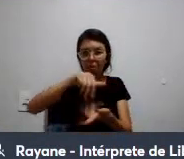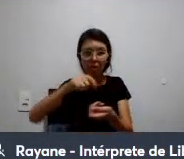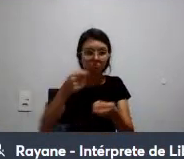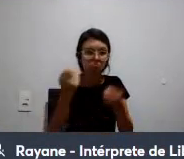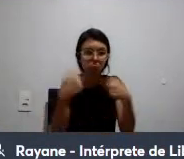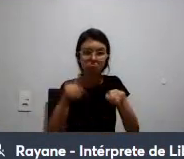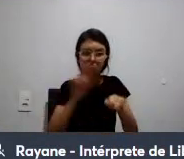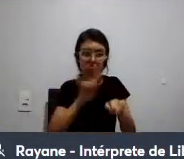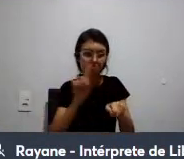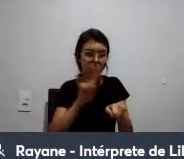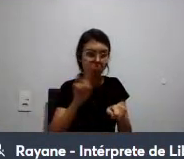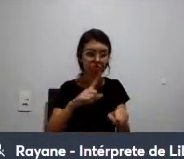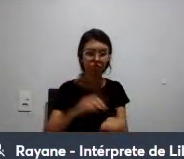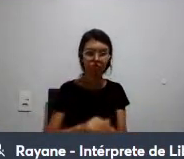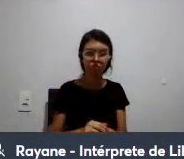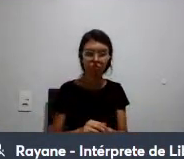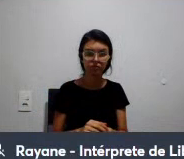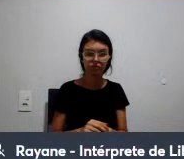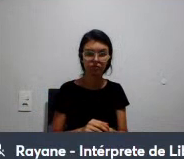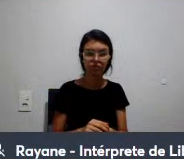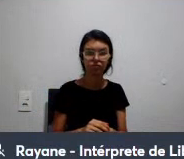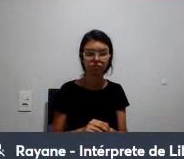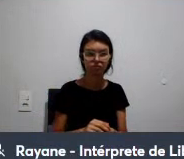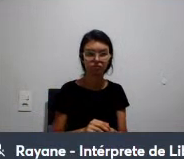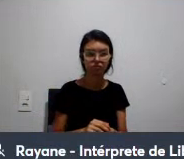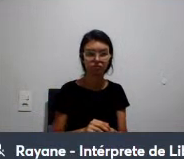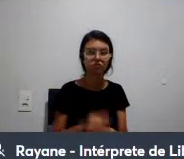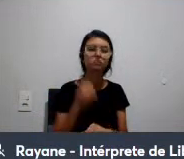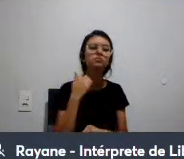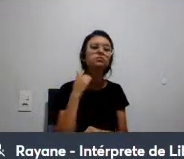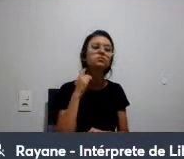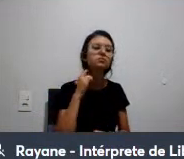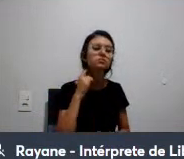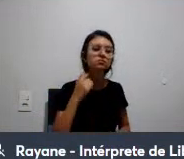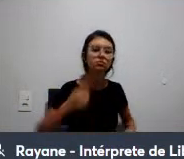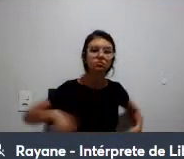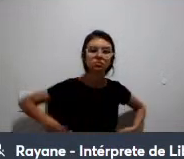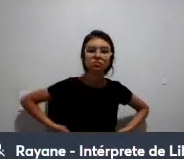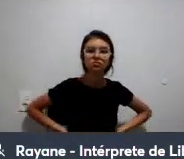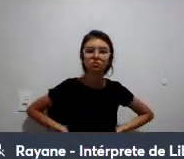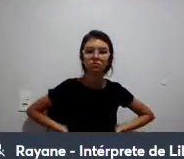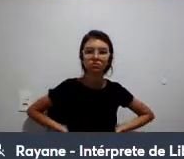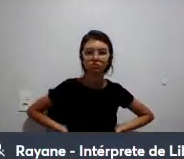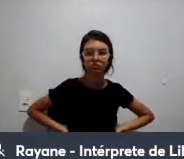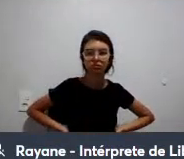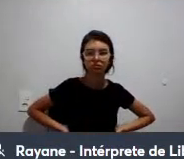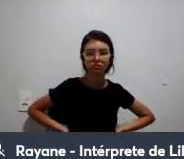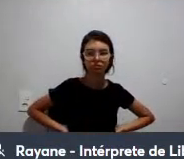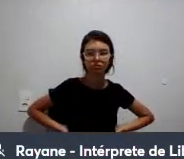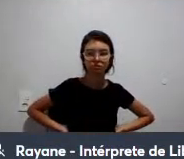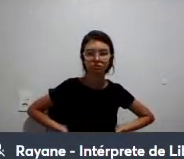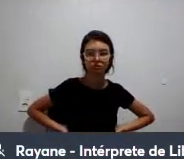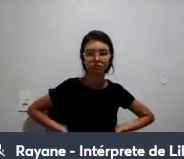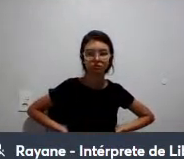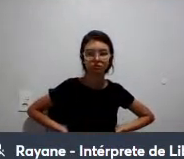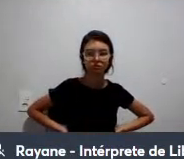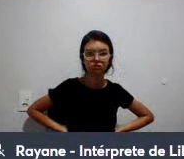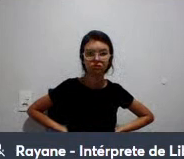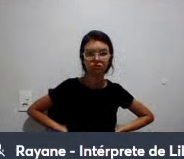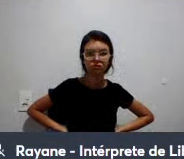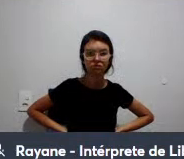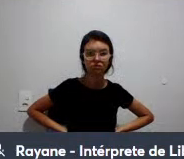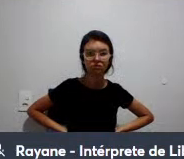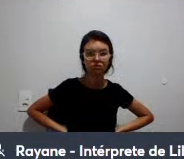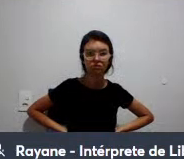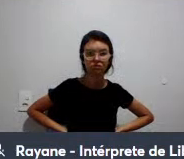The disciplinary knowledge that we teach in universities mostly